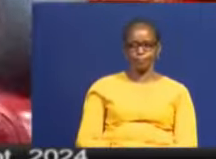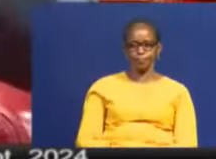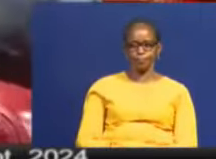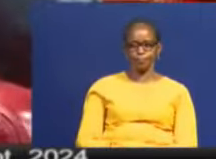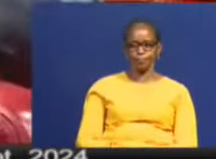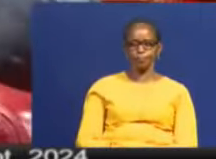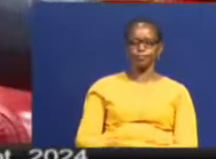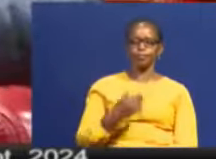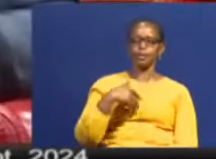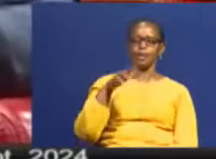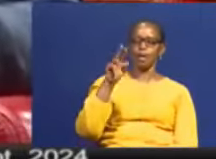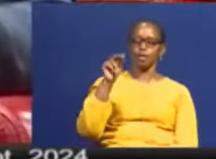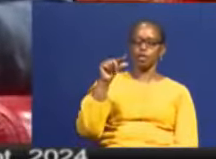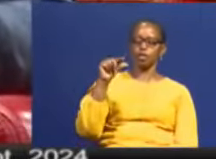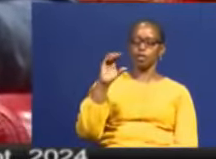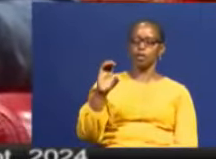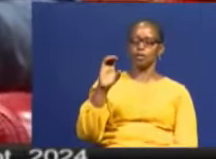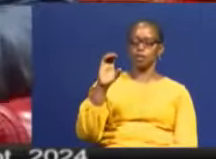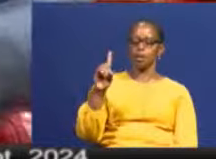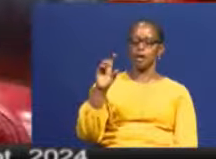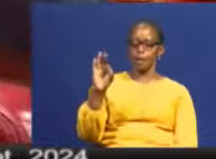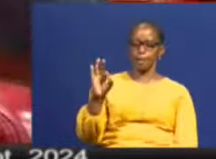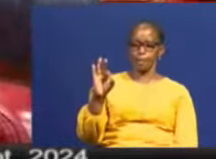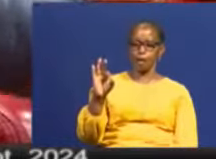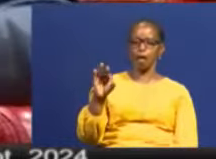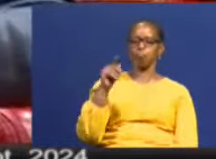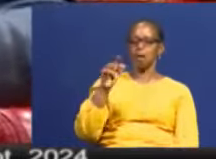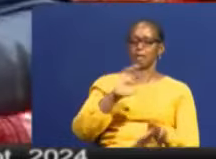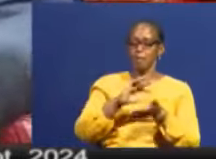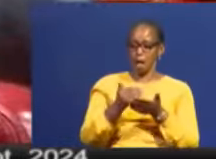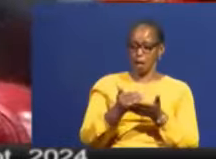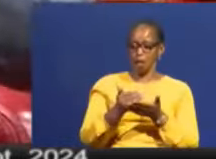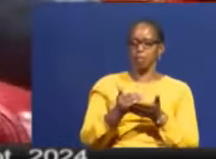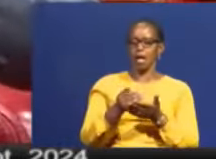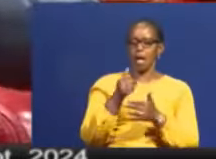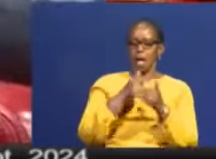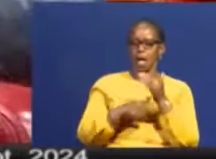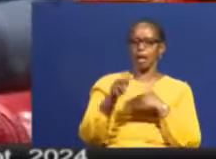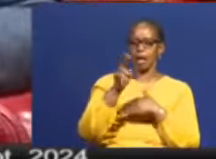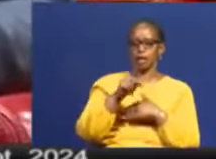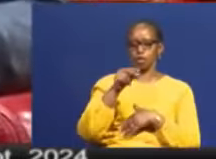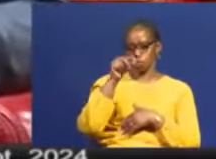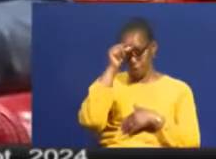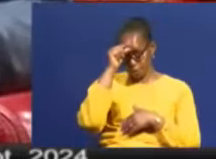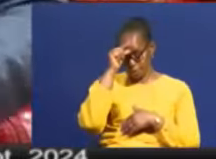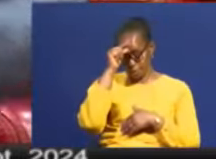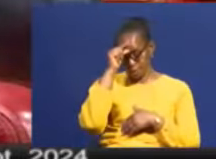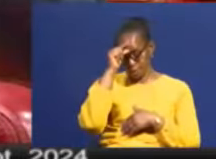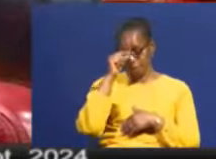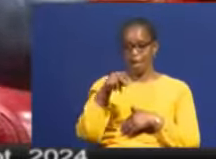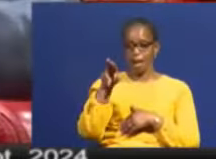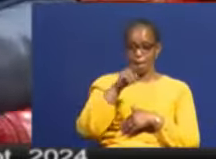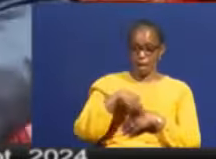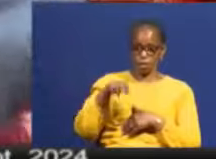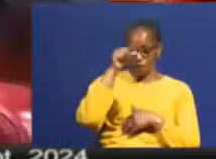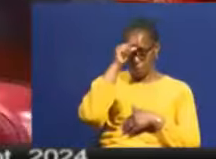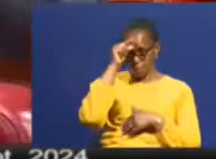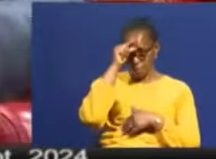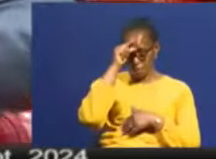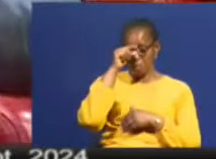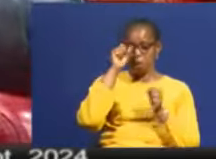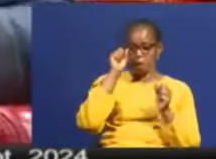that NGCDF is a fund under the national government, and the national government can